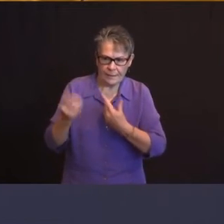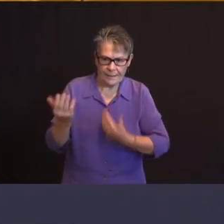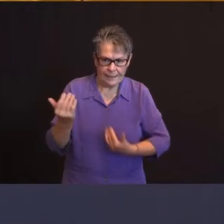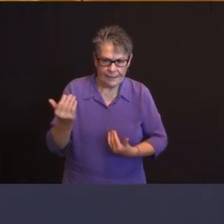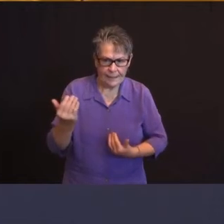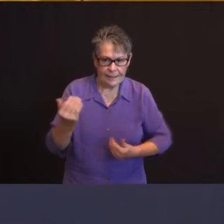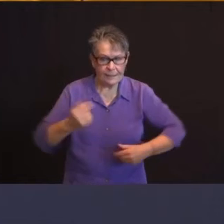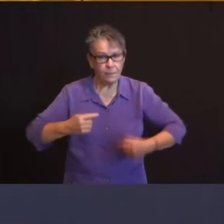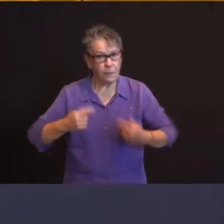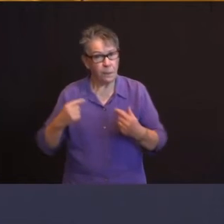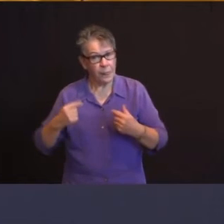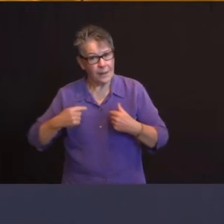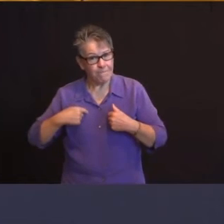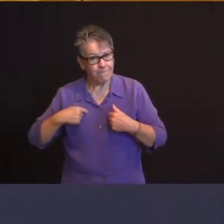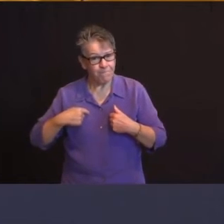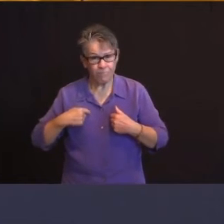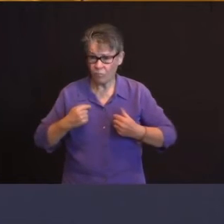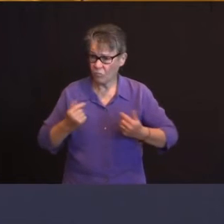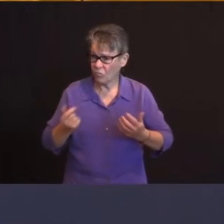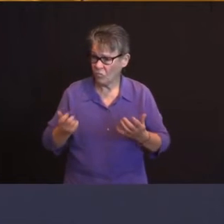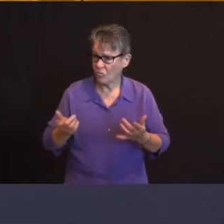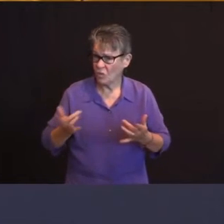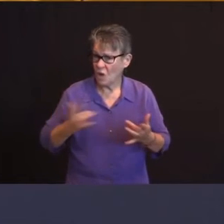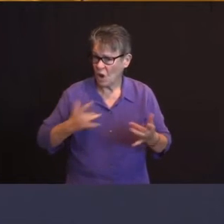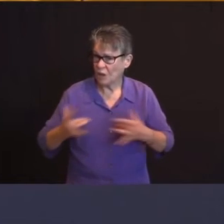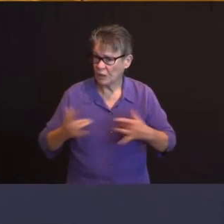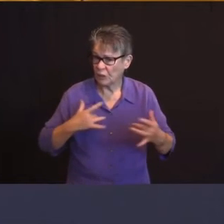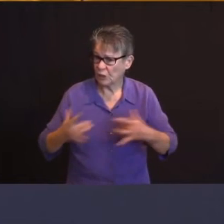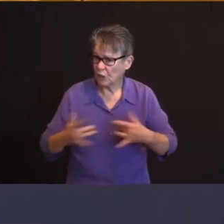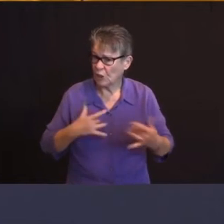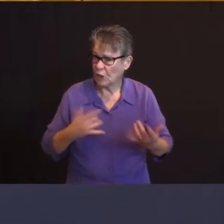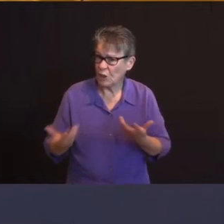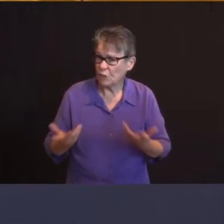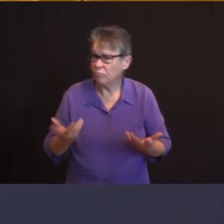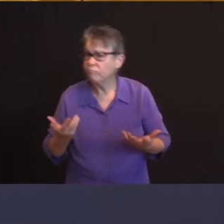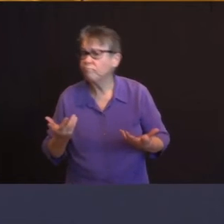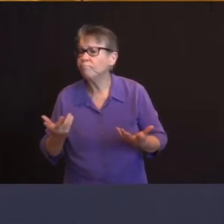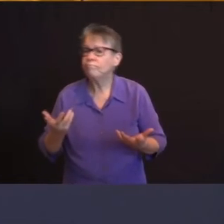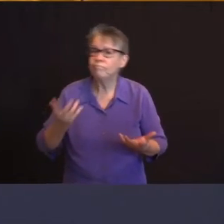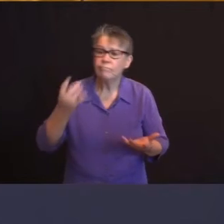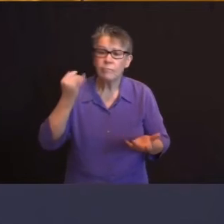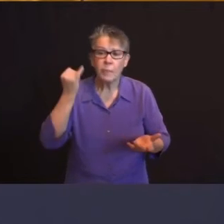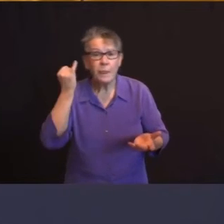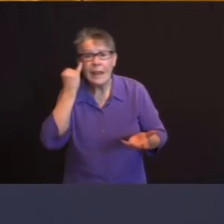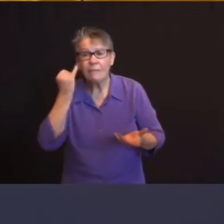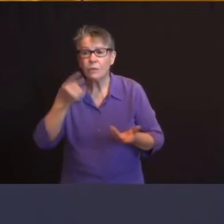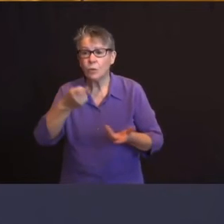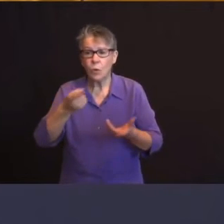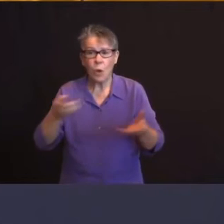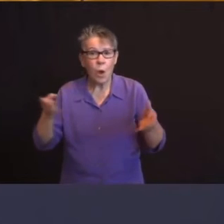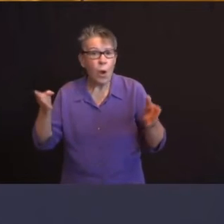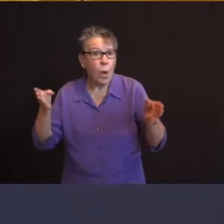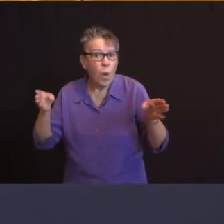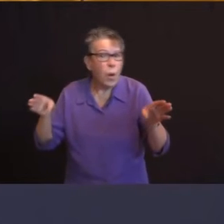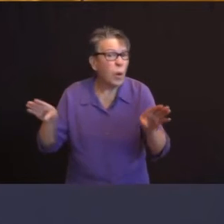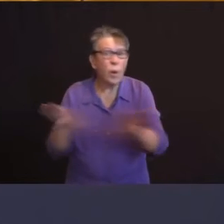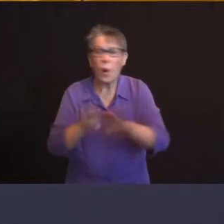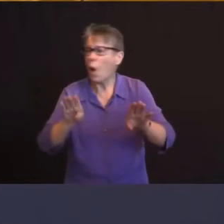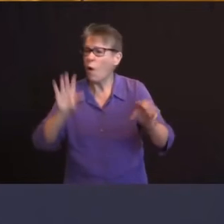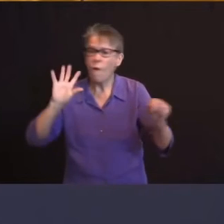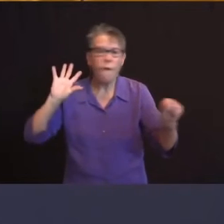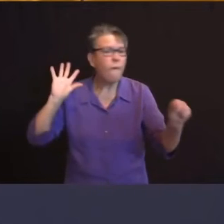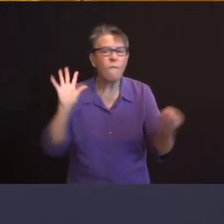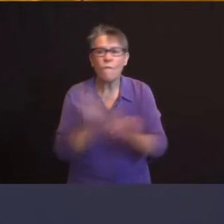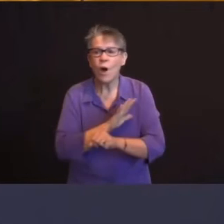concern. If you shutter something completely, you're driving this into underground activity behind closed